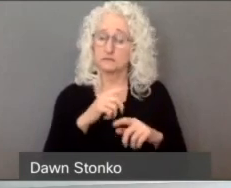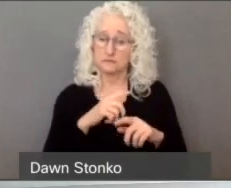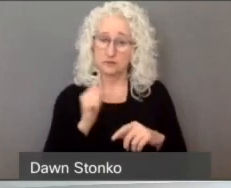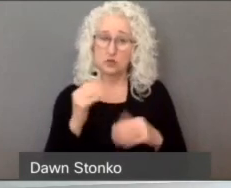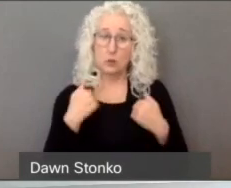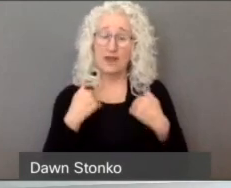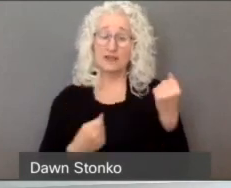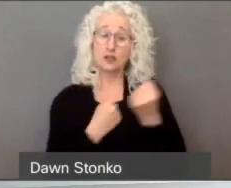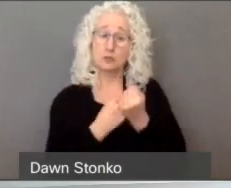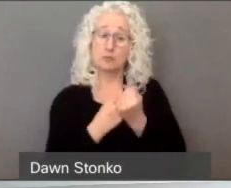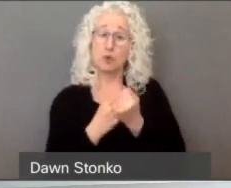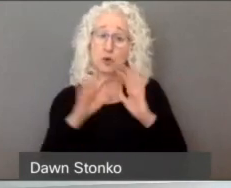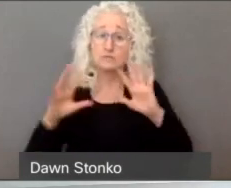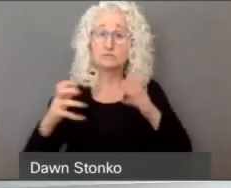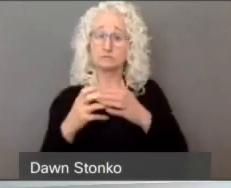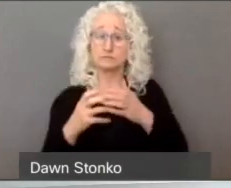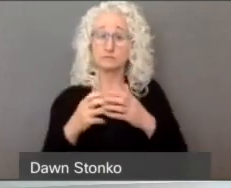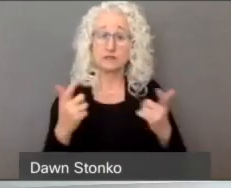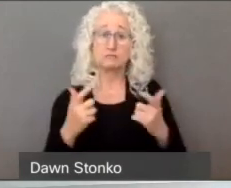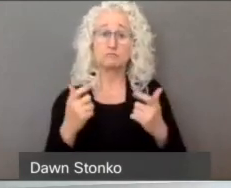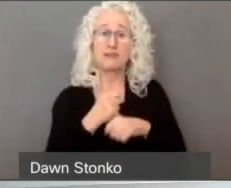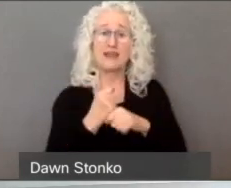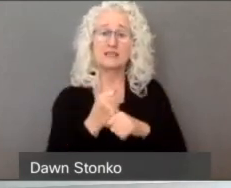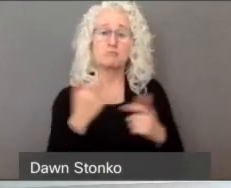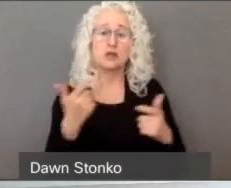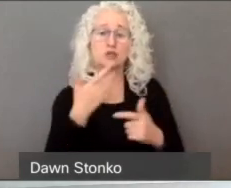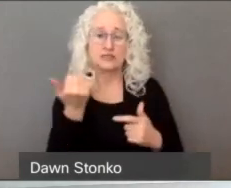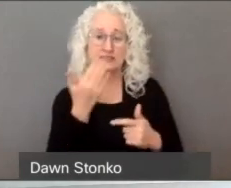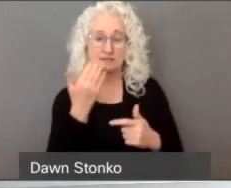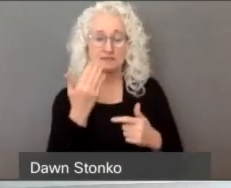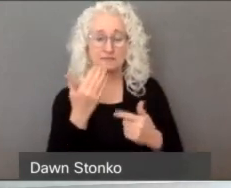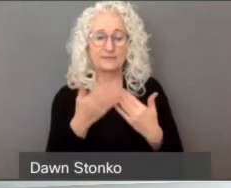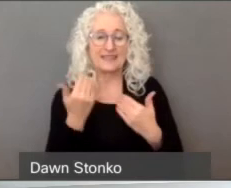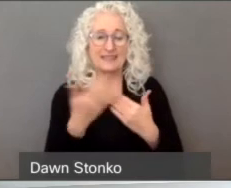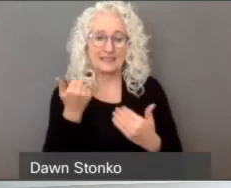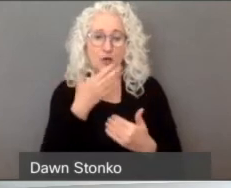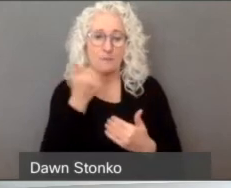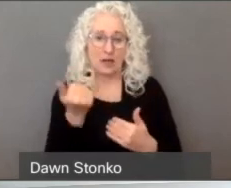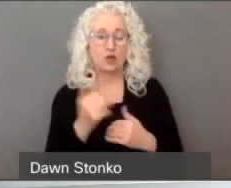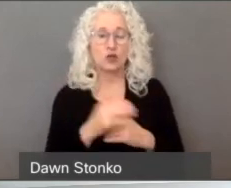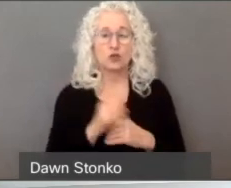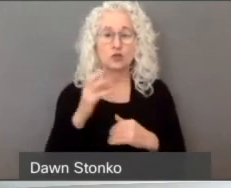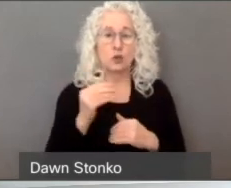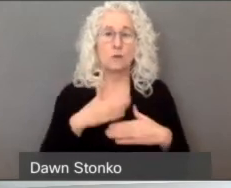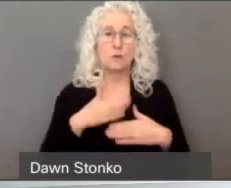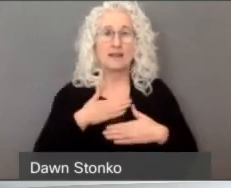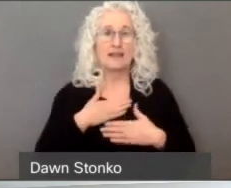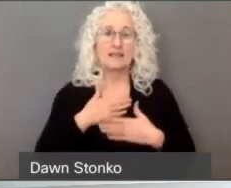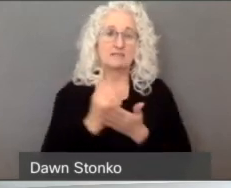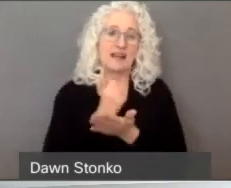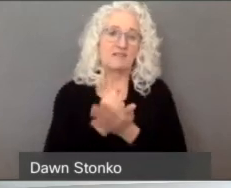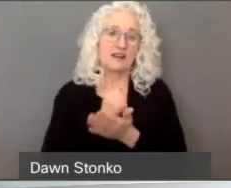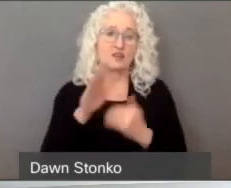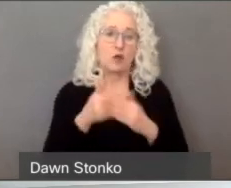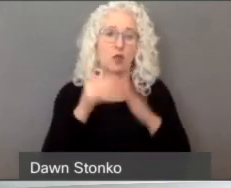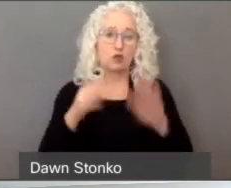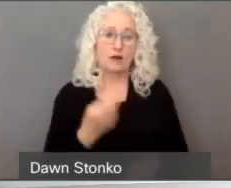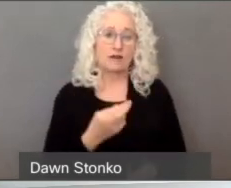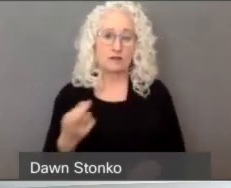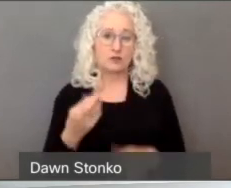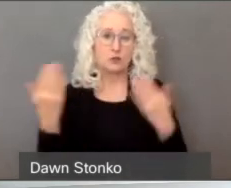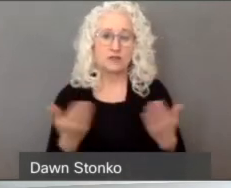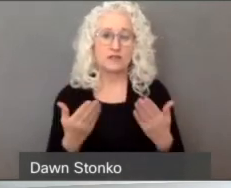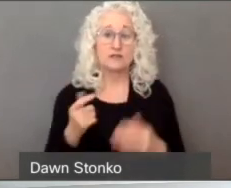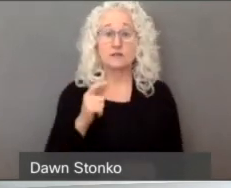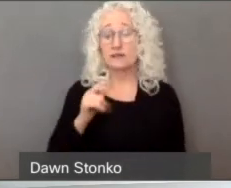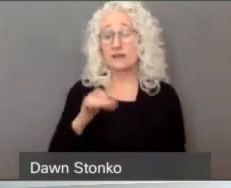much easier to be successful, especially these days. So please take advantage of all the great resources here. And if I can just